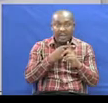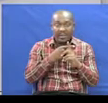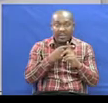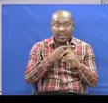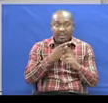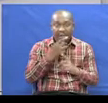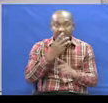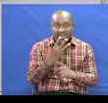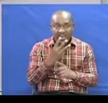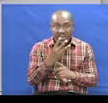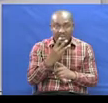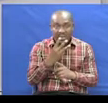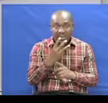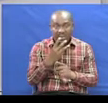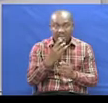plus 3,